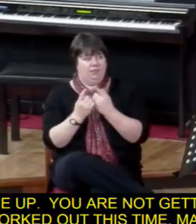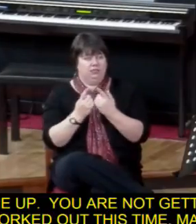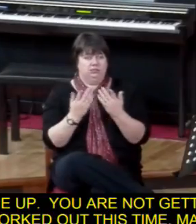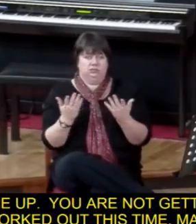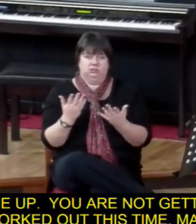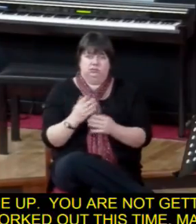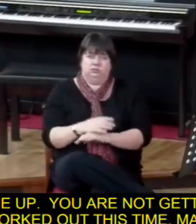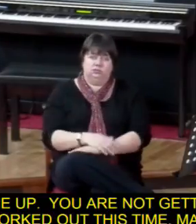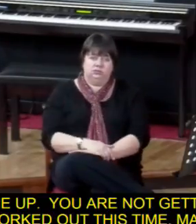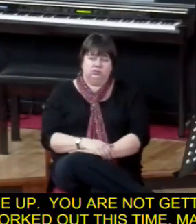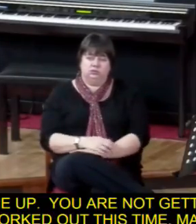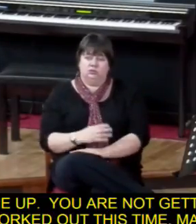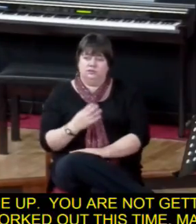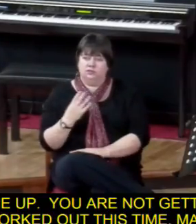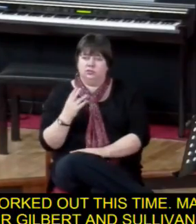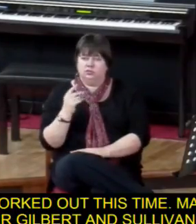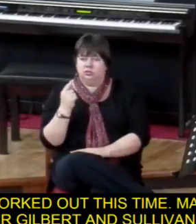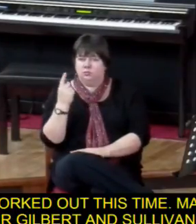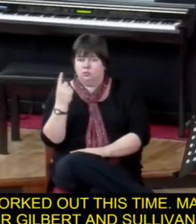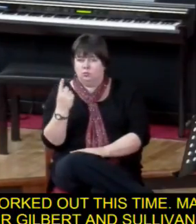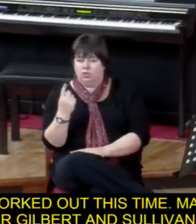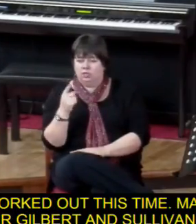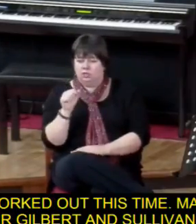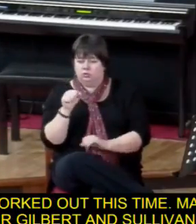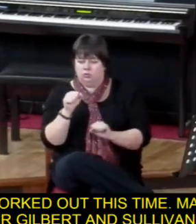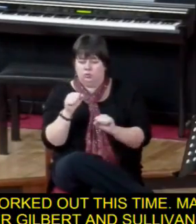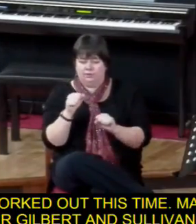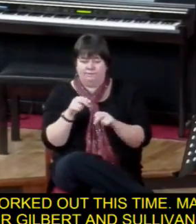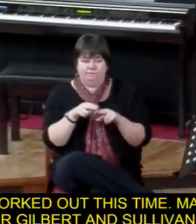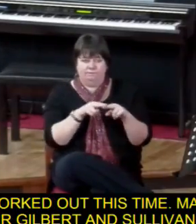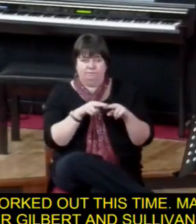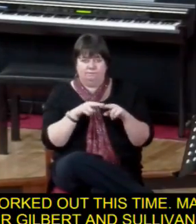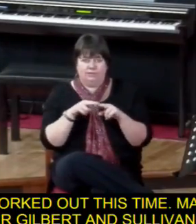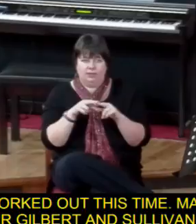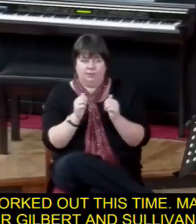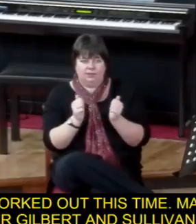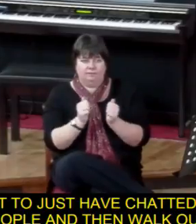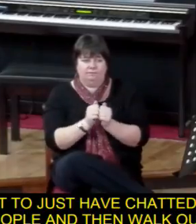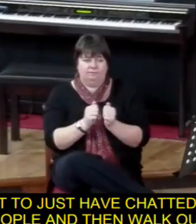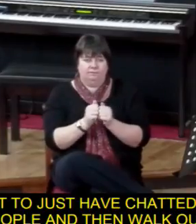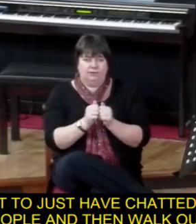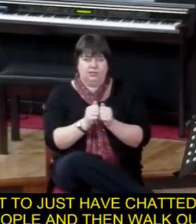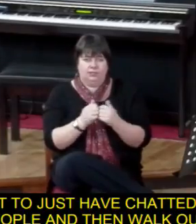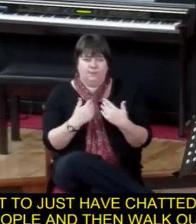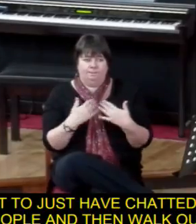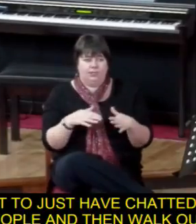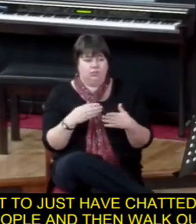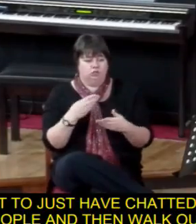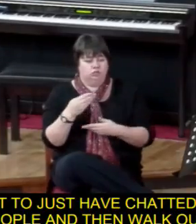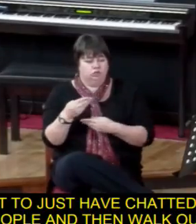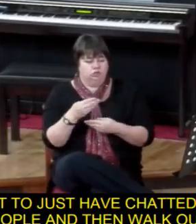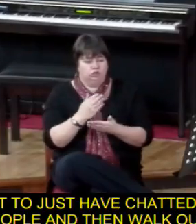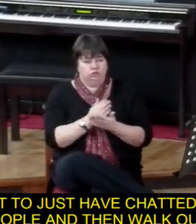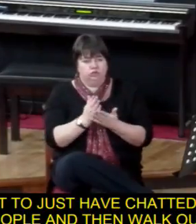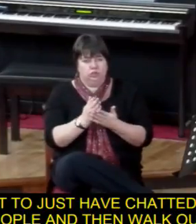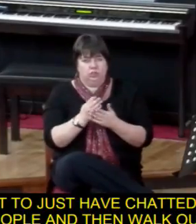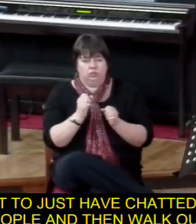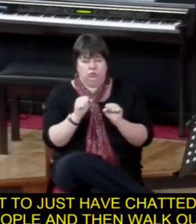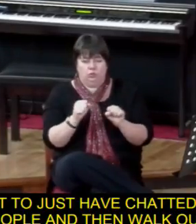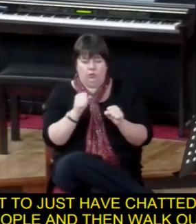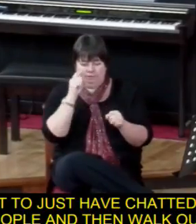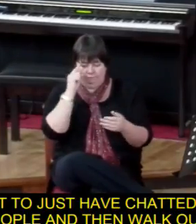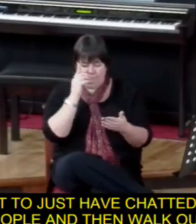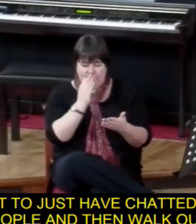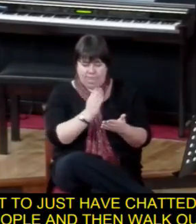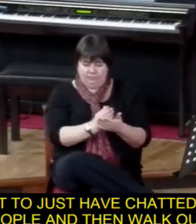And so if someone in your family or friends or whomever took the time to share their story and their faith with you